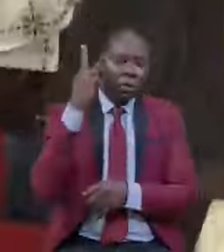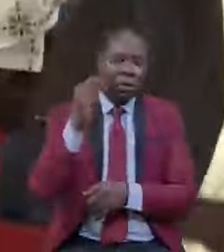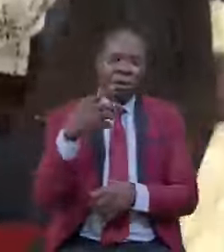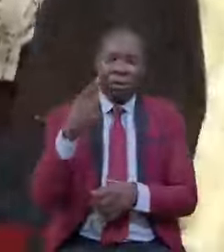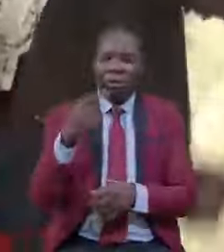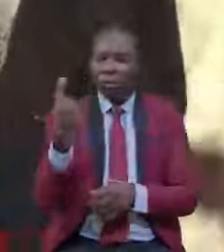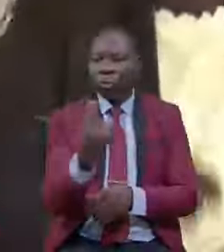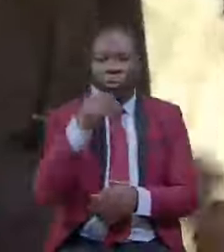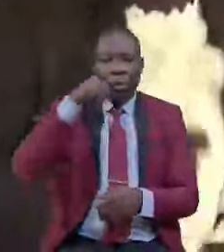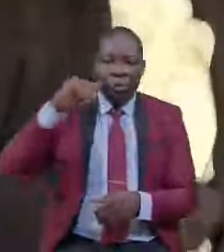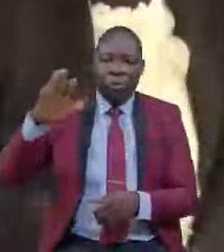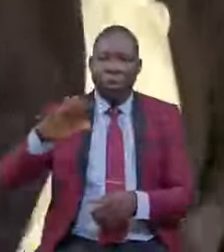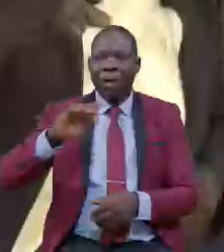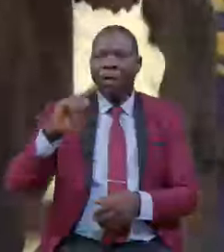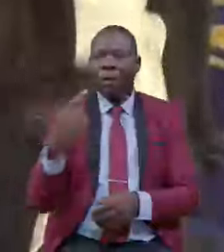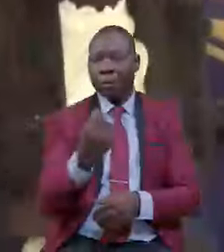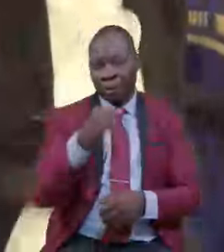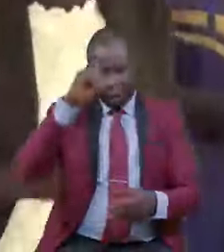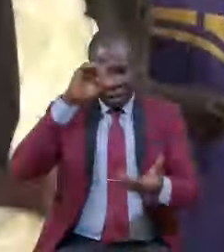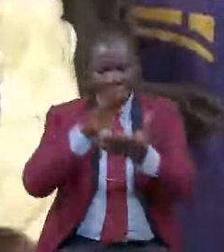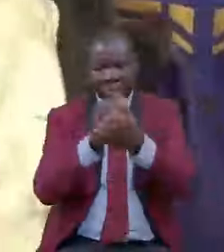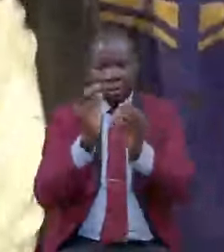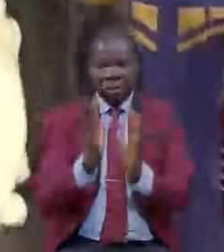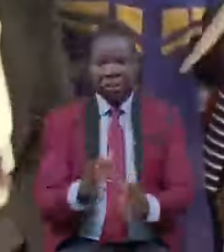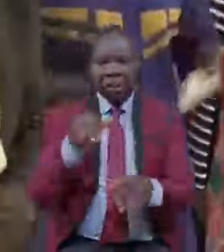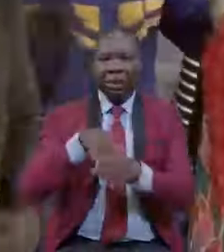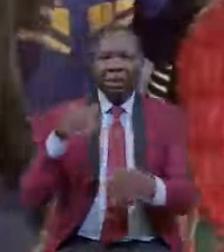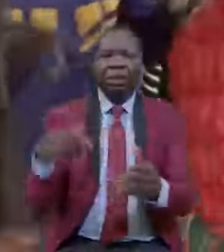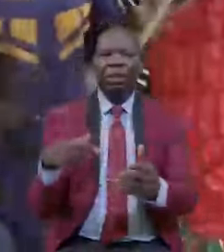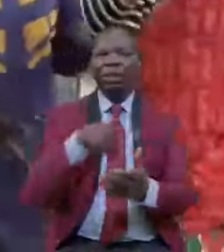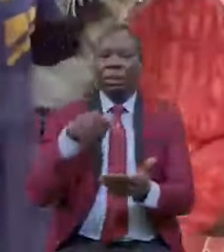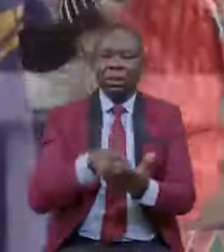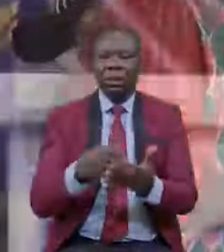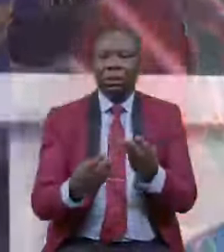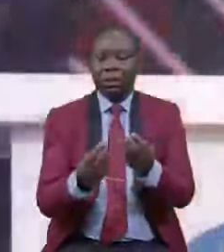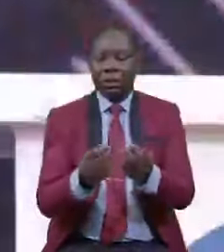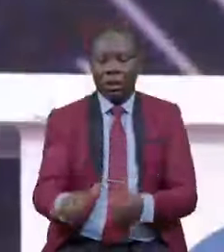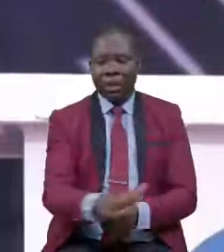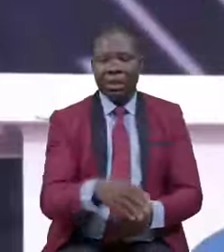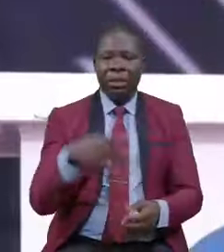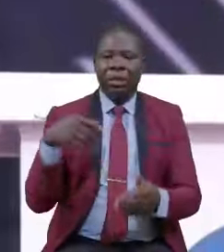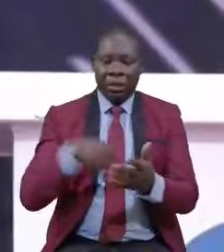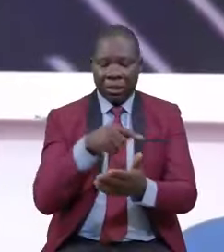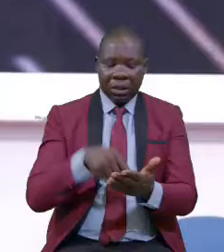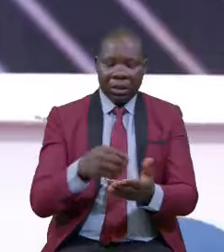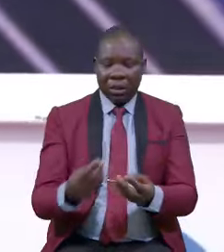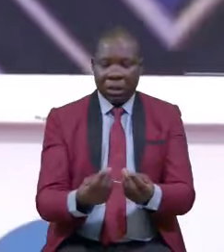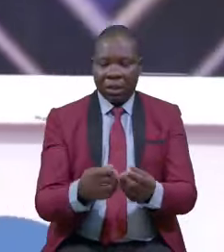only believer in this land will be evangelized.